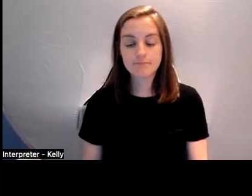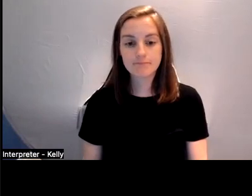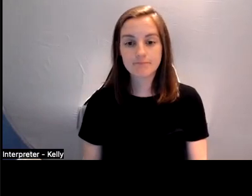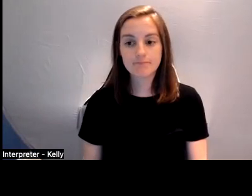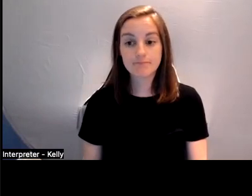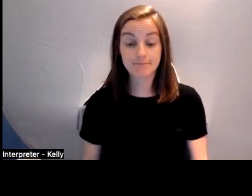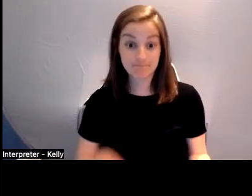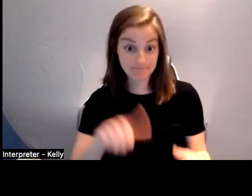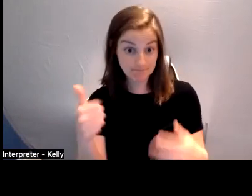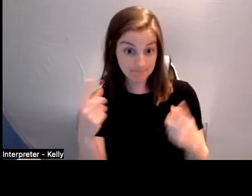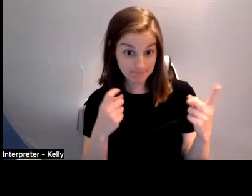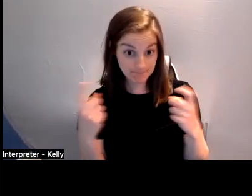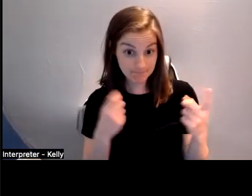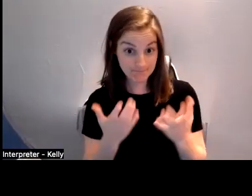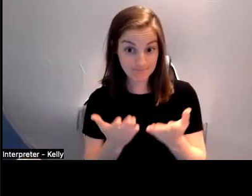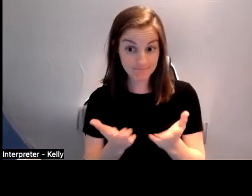Any other questions?